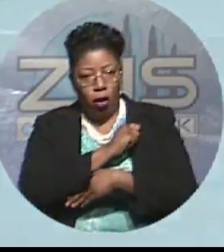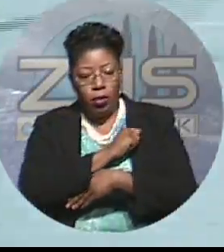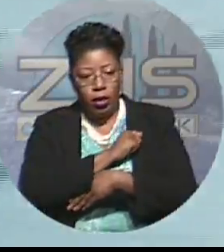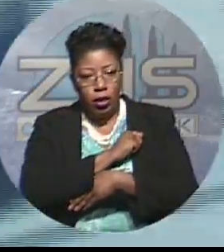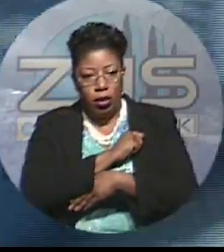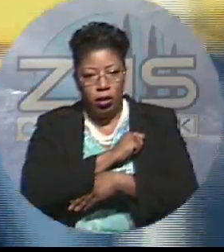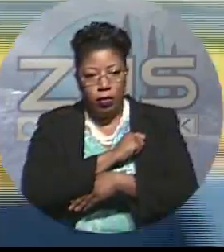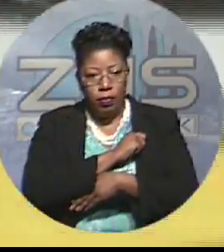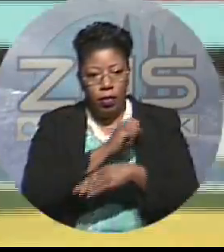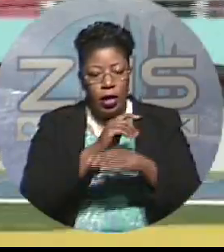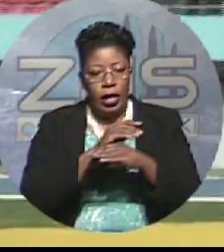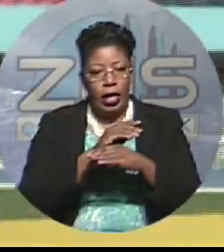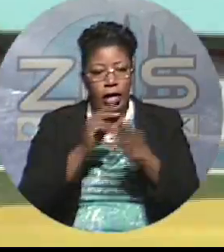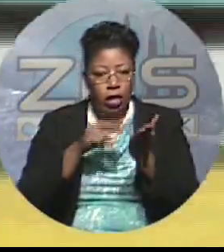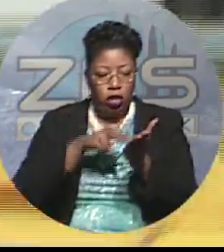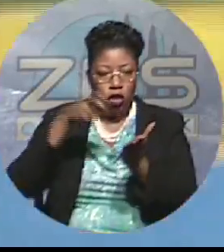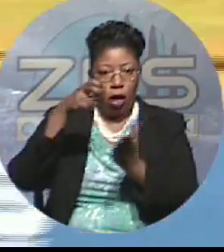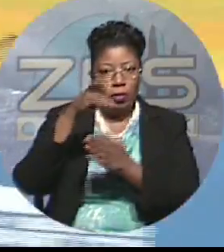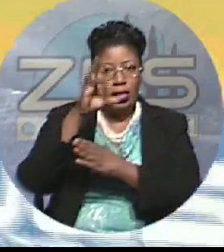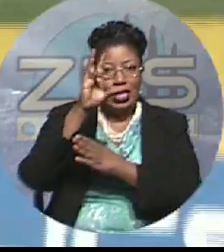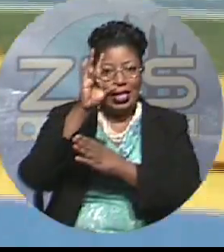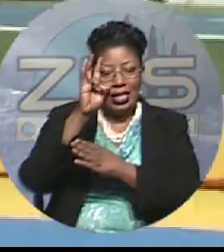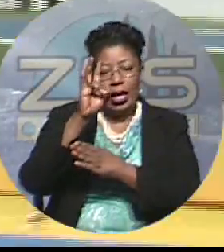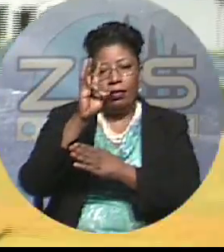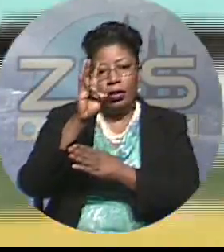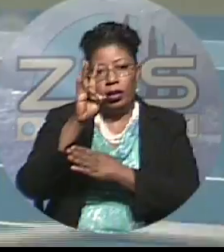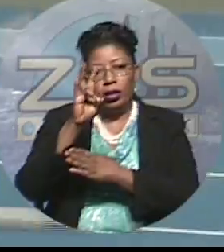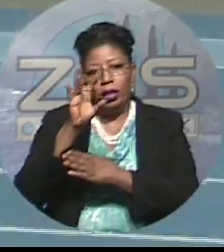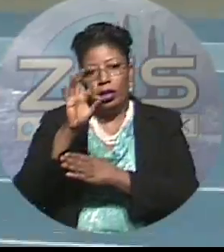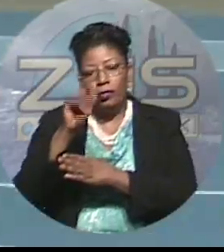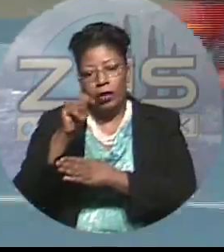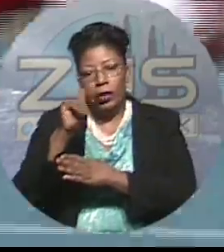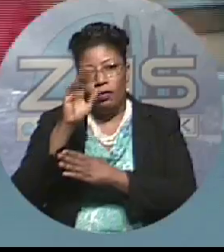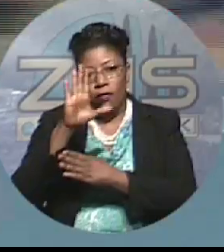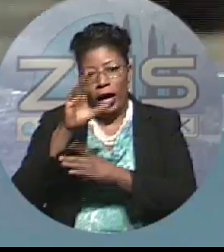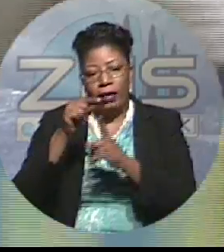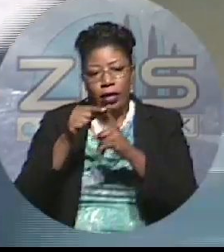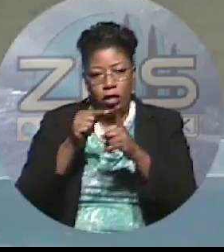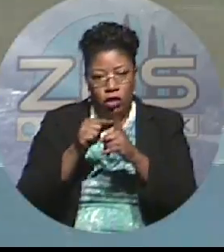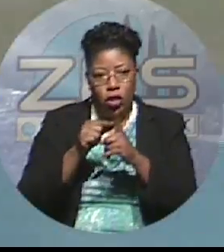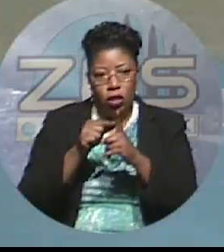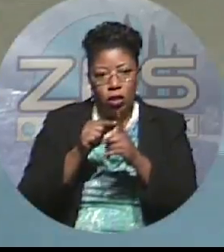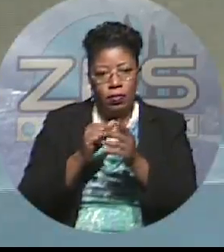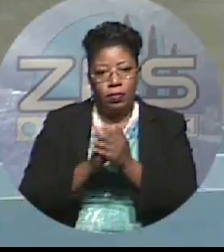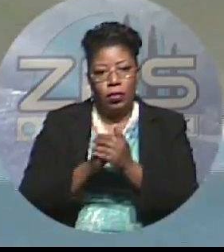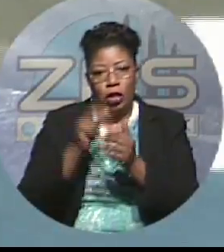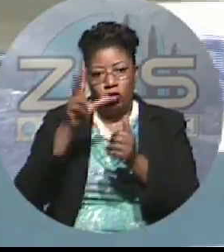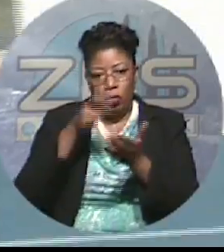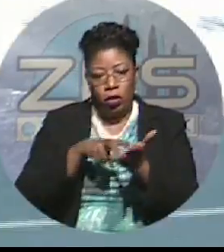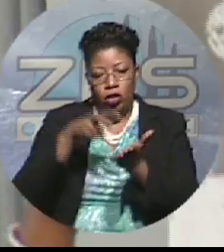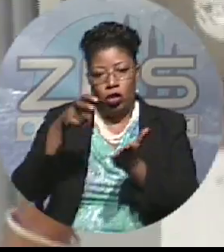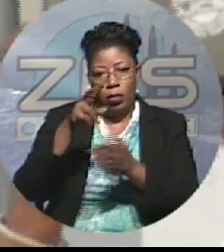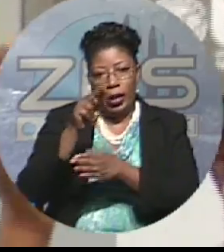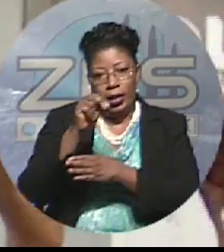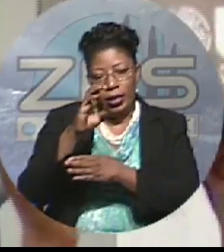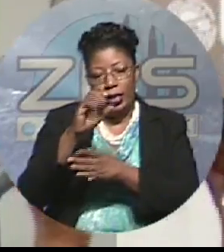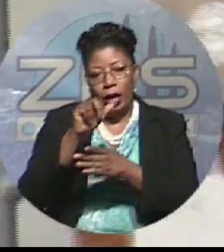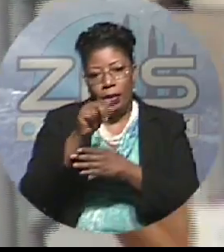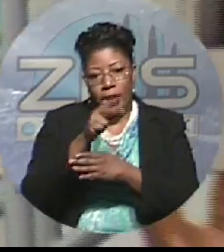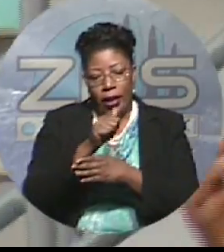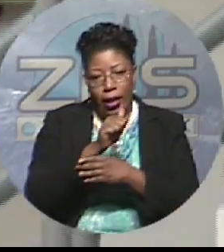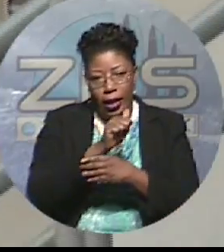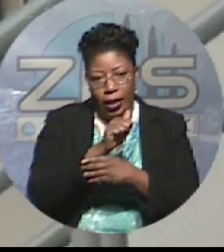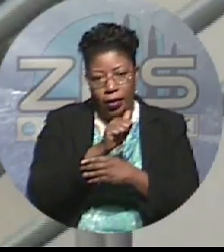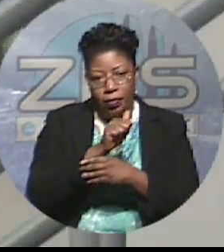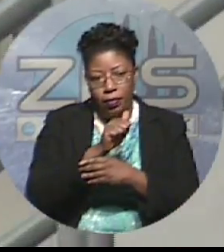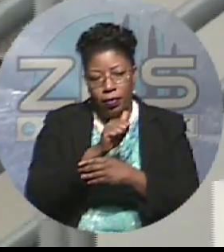field, he cleared 7.5 1/4 for the win. On to the men's triple jump now. NCAA champion Latario